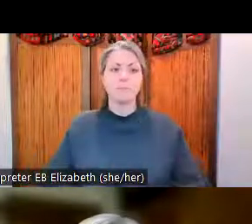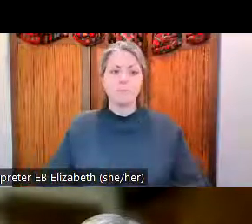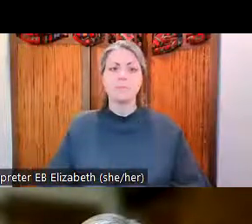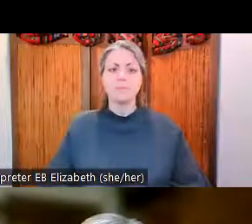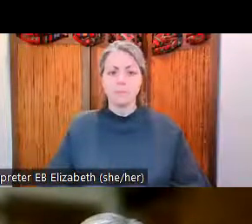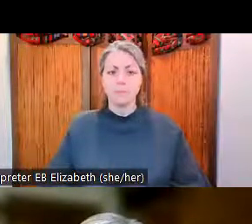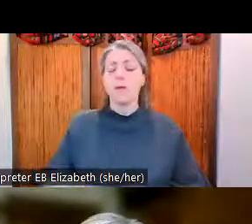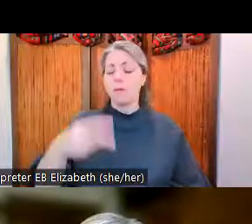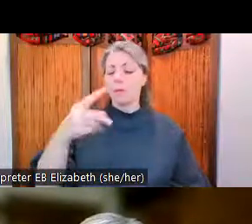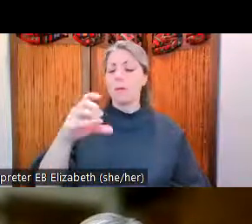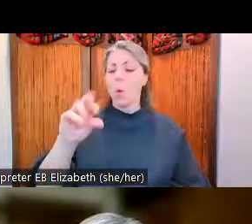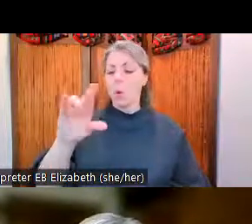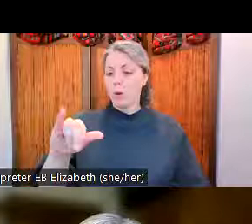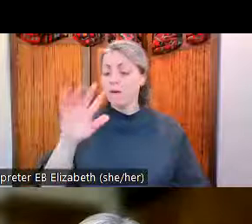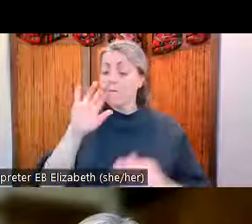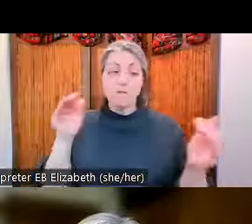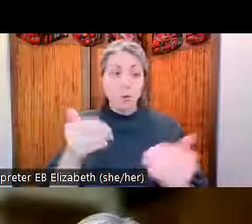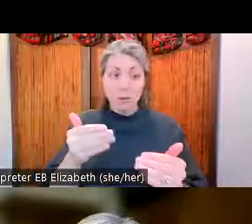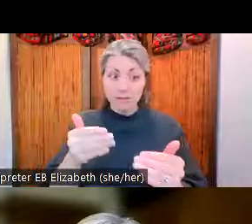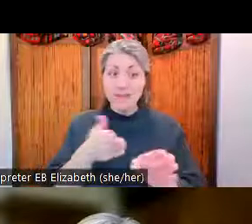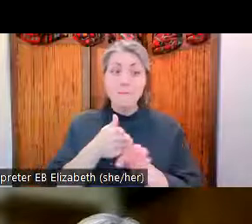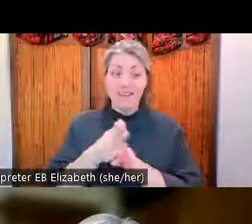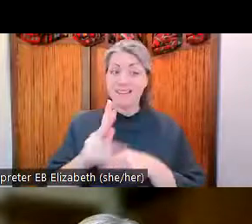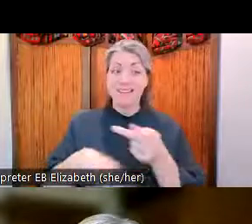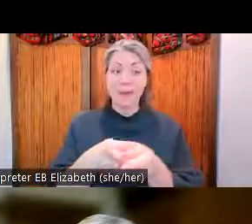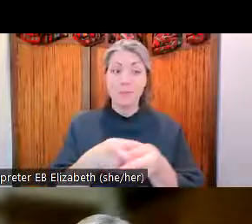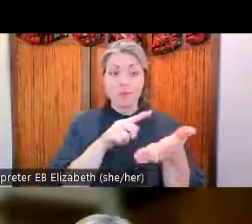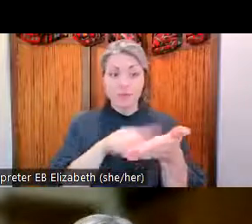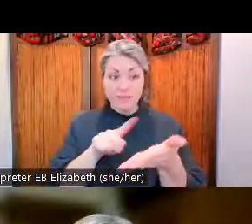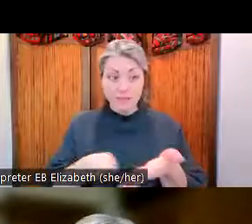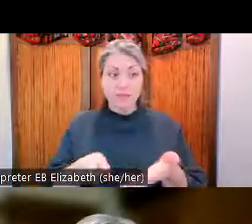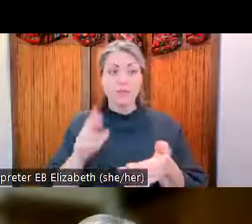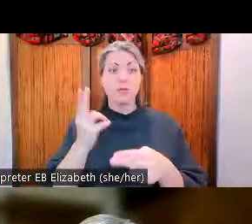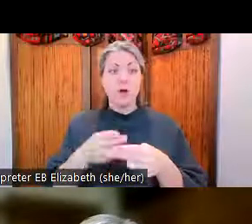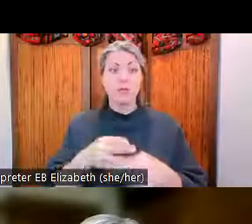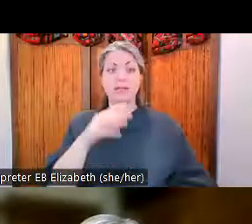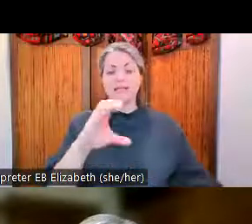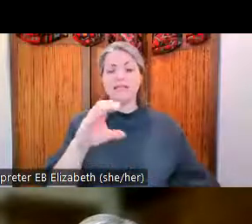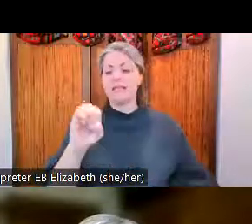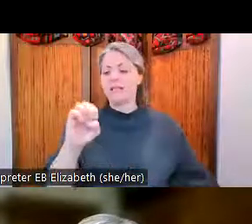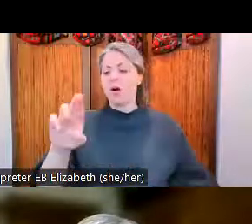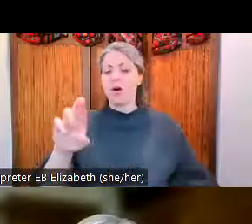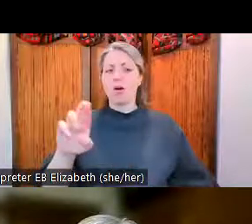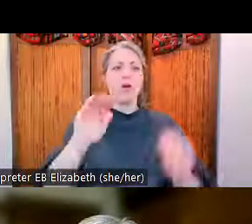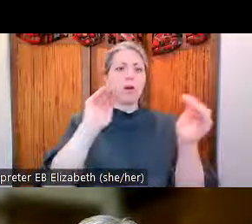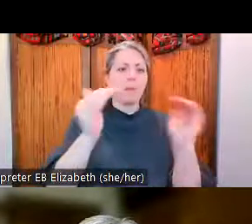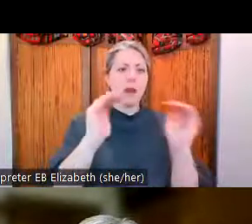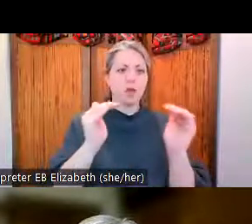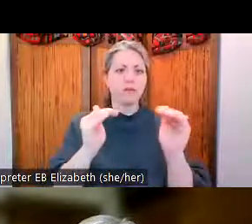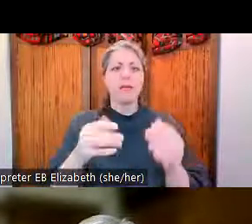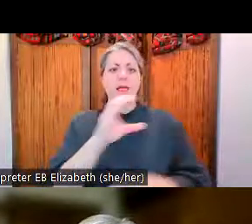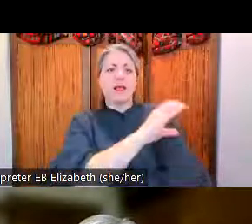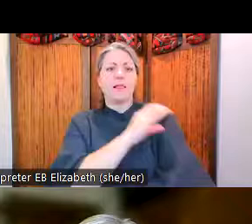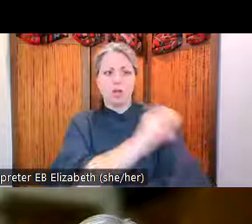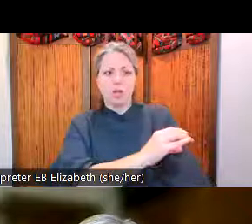the main type of research that PCORI funds, is something called comparative clinical effective research.